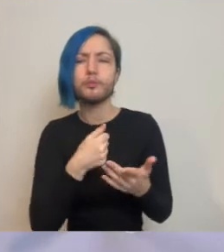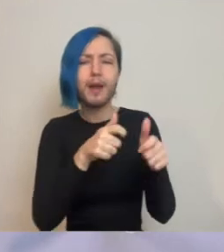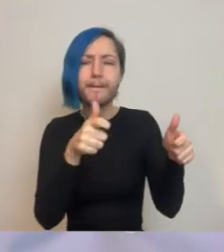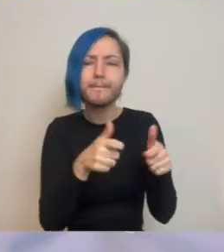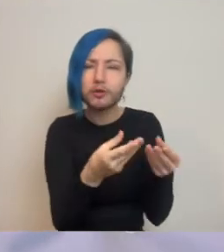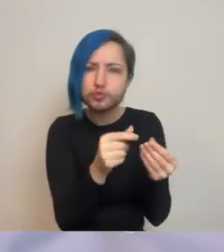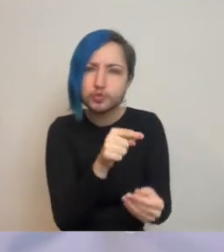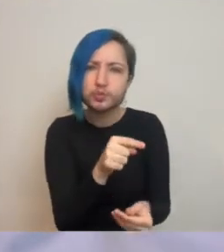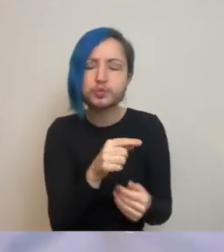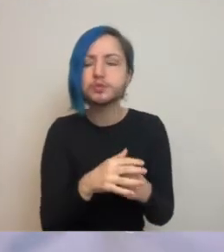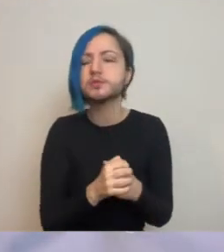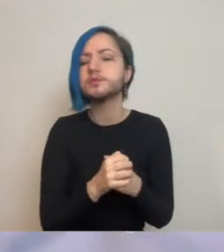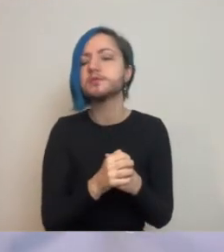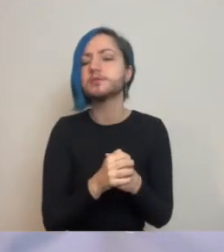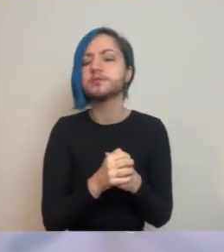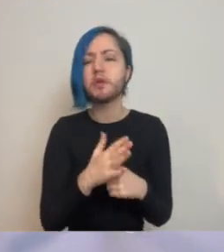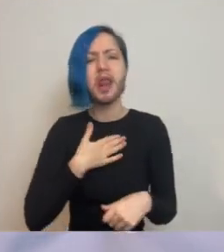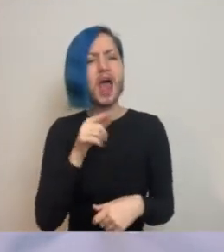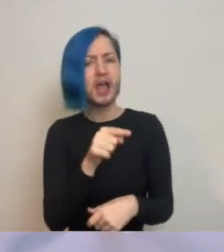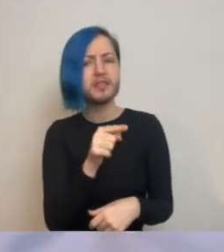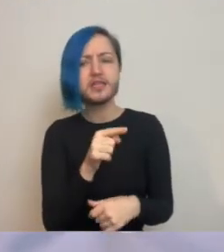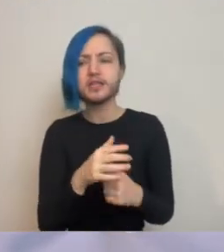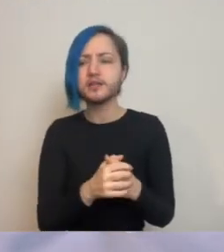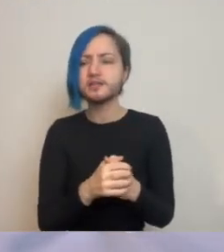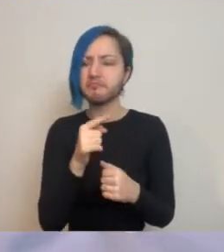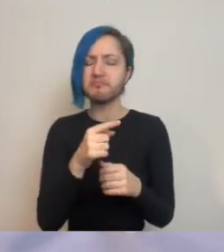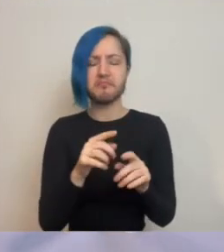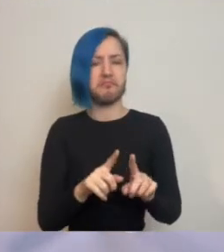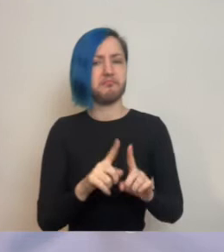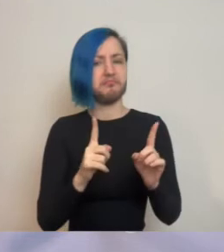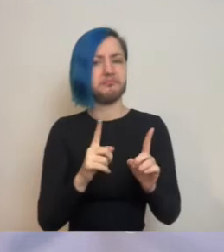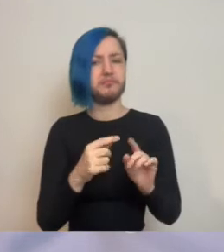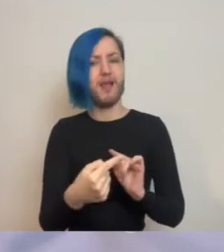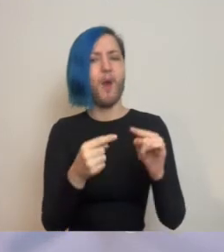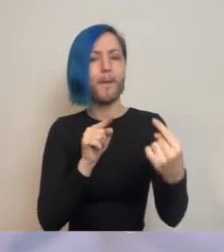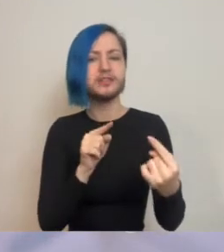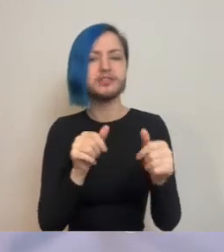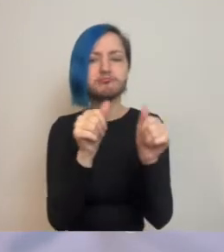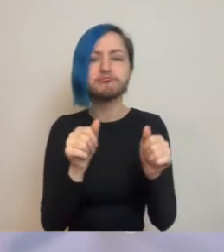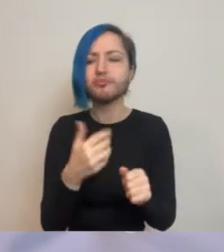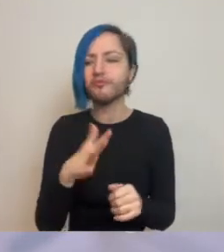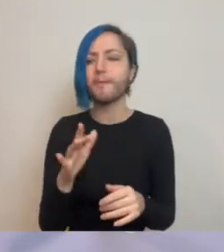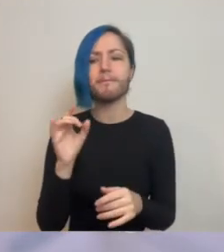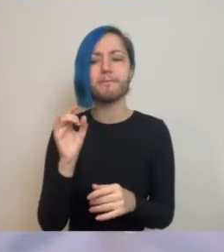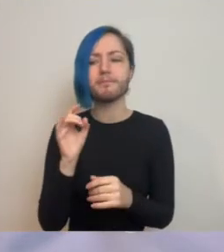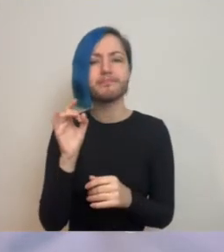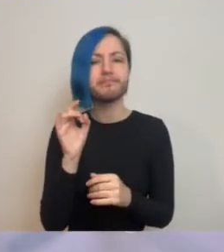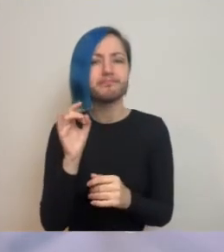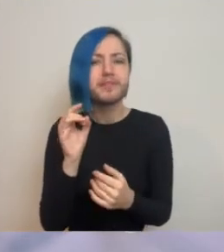pack of stuff here. I quite like these. So these are a bit of an opposite shape to the star. These are little kind of pearly